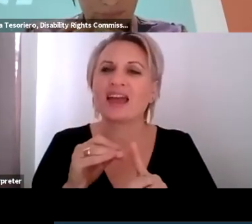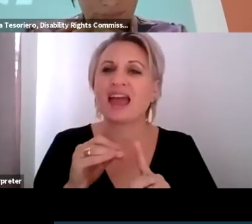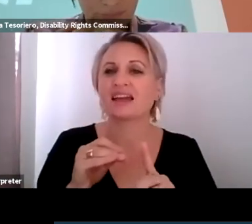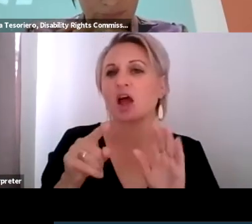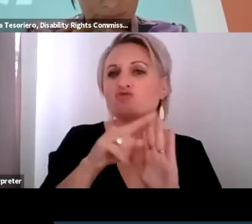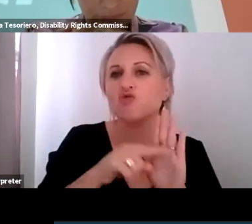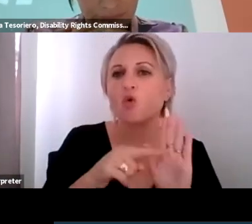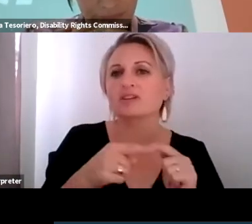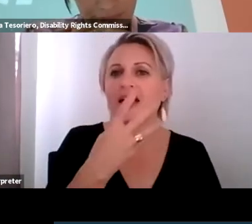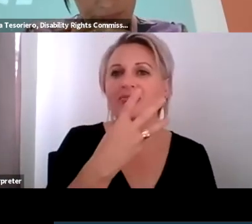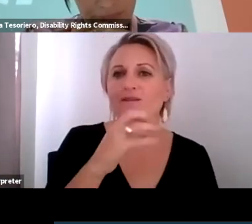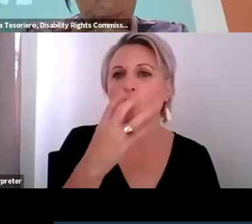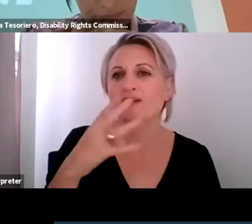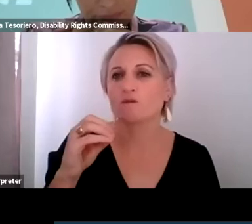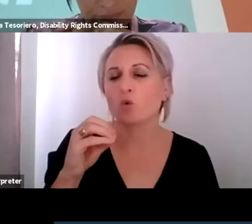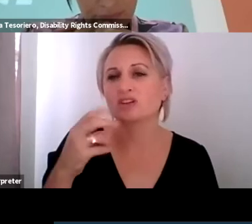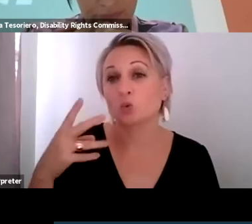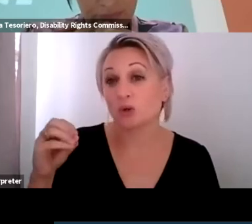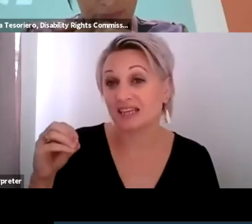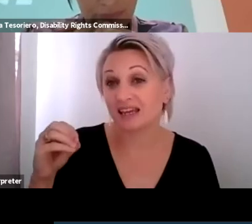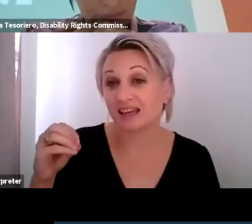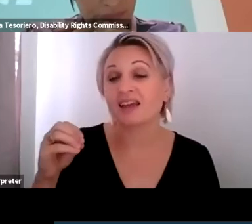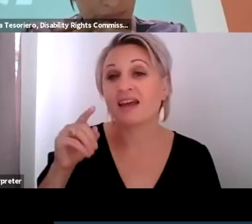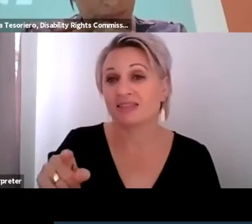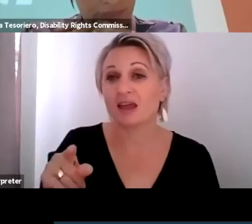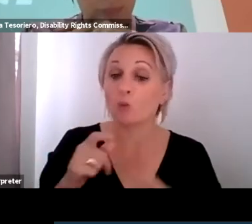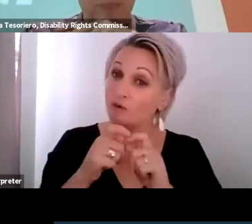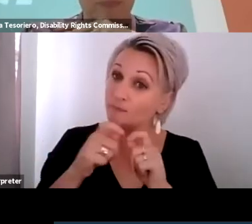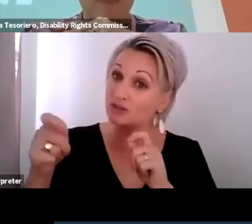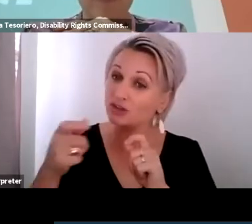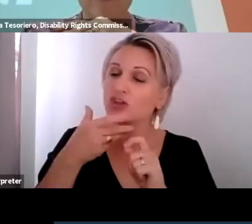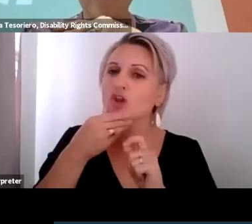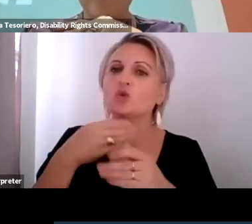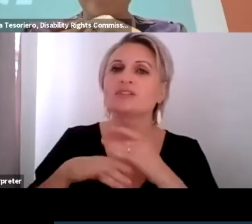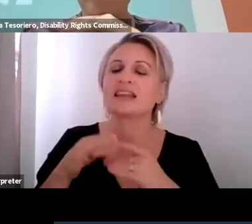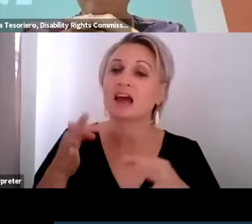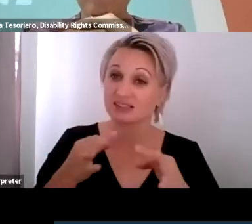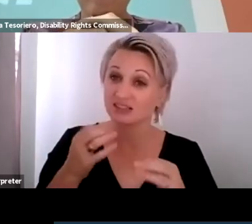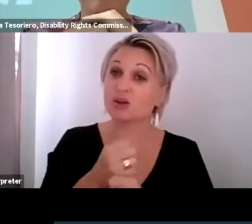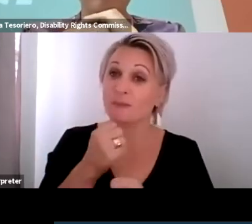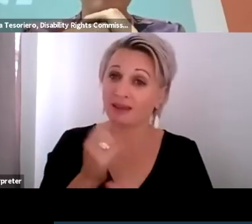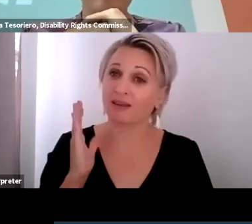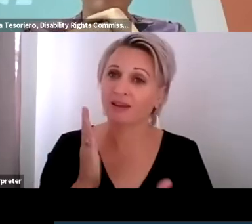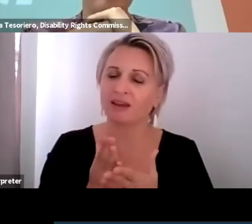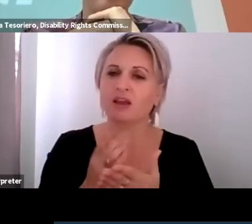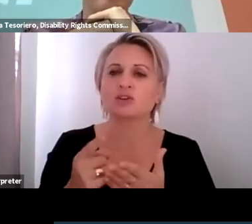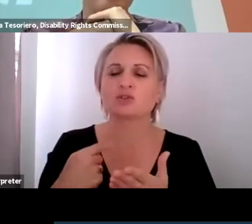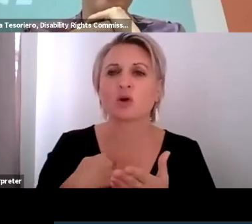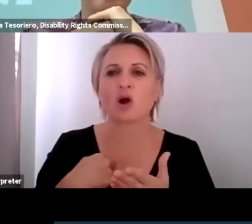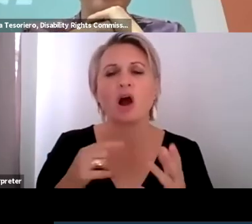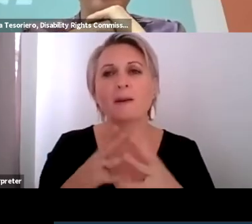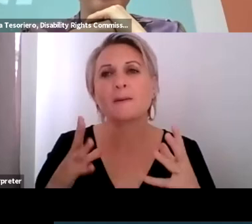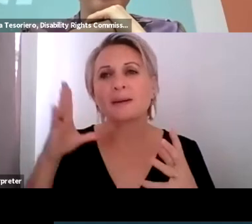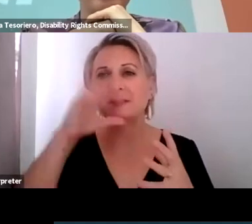40-40-20 that we have measured and we've used in our decision making, and one of the so I'm a big believer